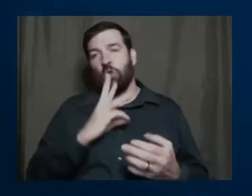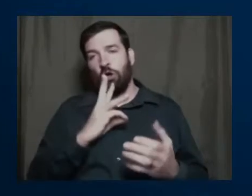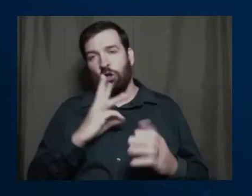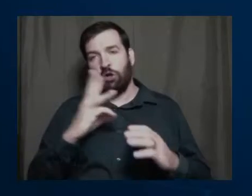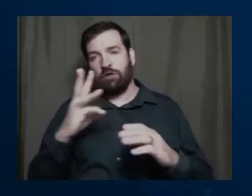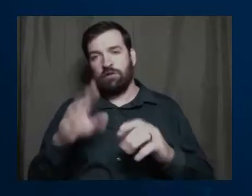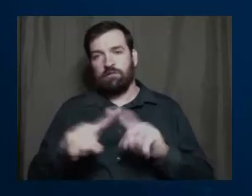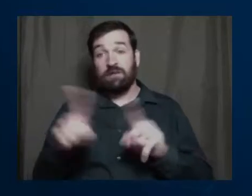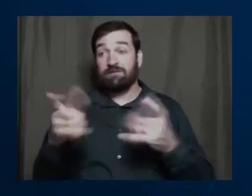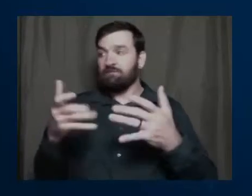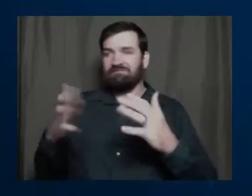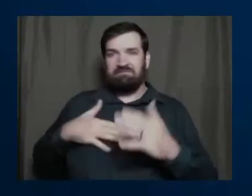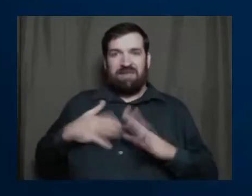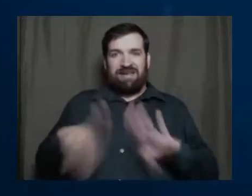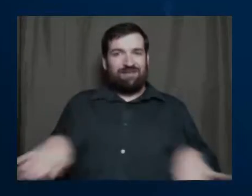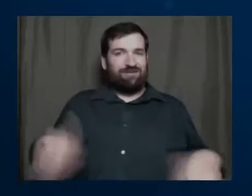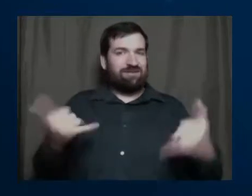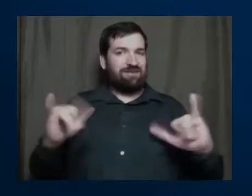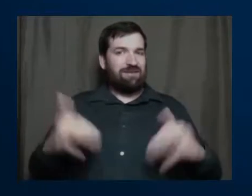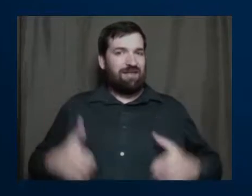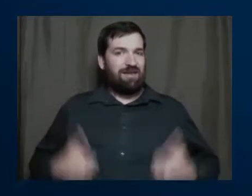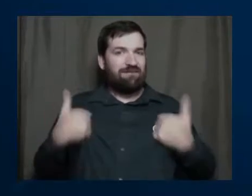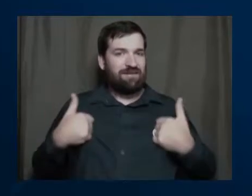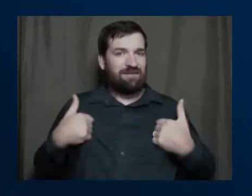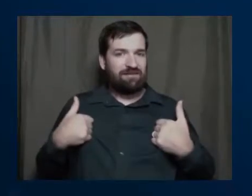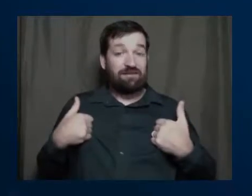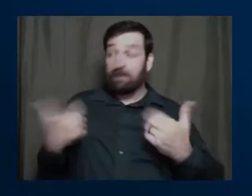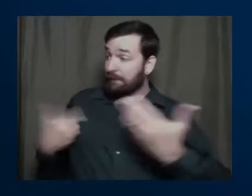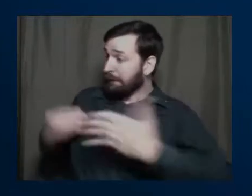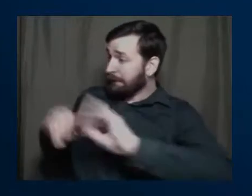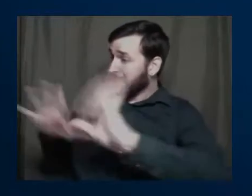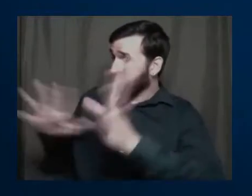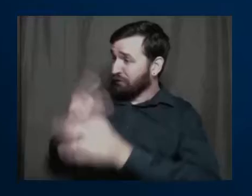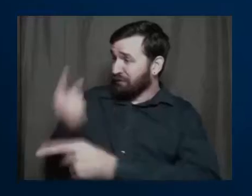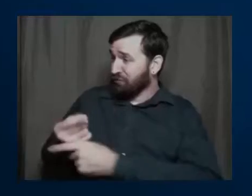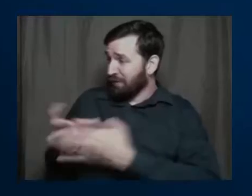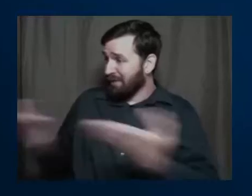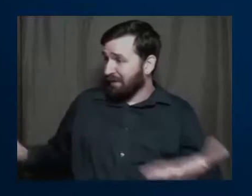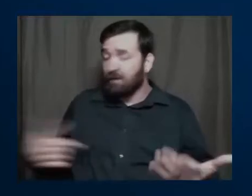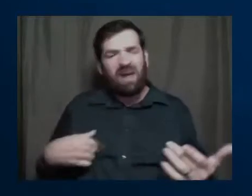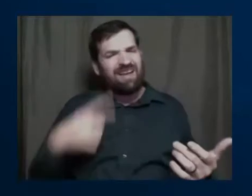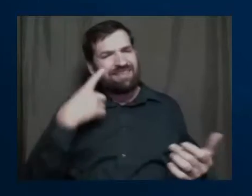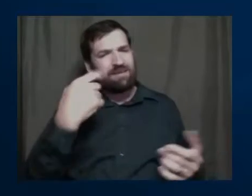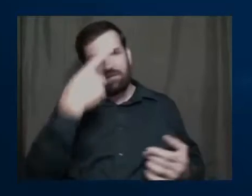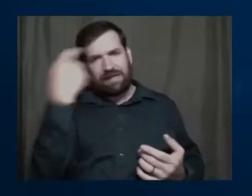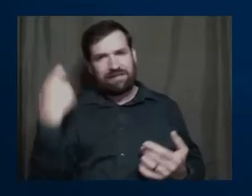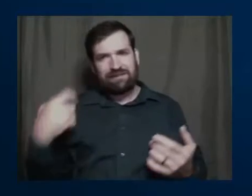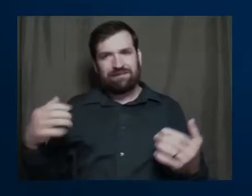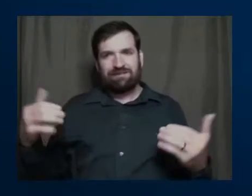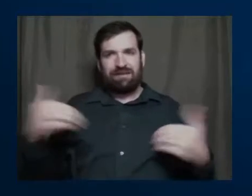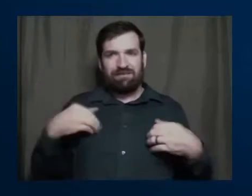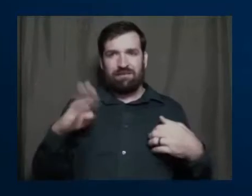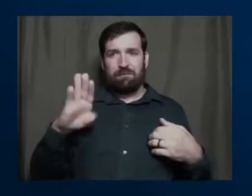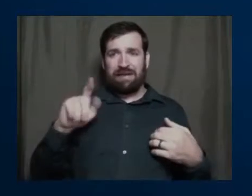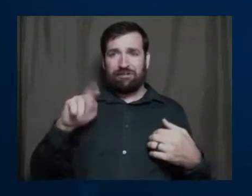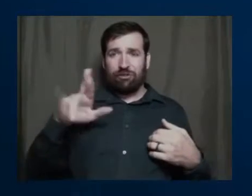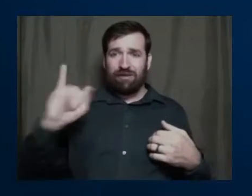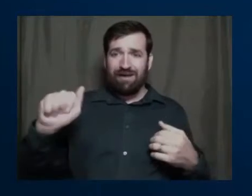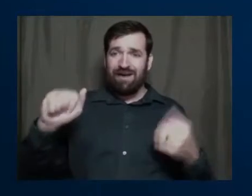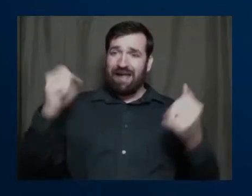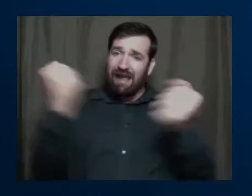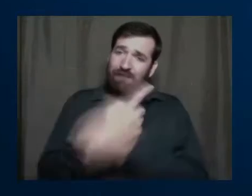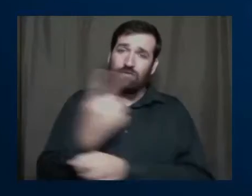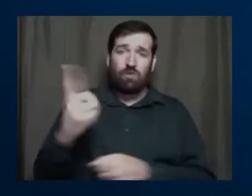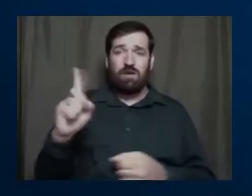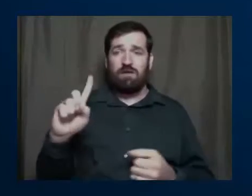alive. Well, then you clearly did the right thing. Well, I think that's because we have bacteria all over us all the time anyway. No, I agree. Yeah,